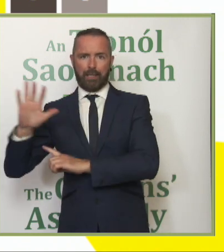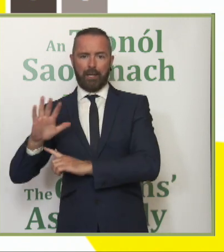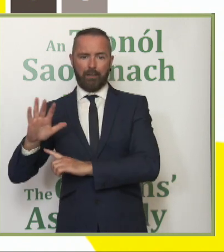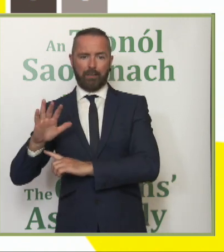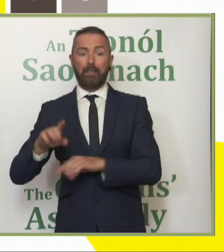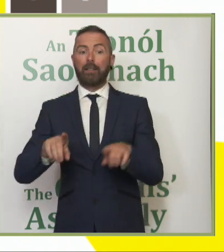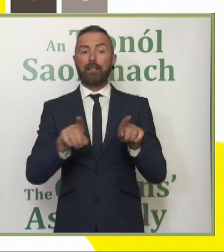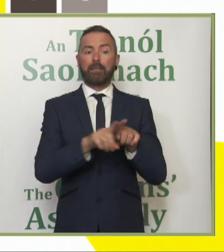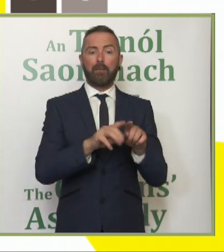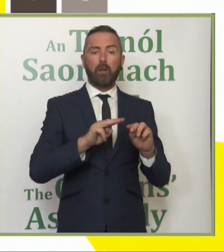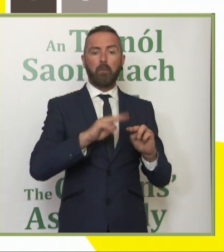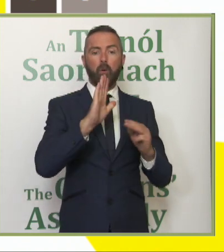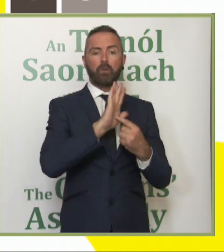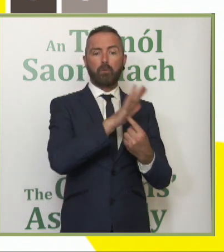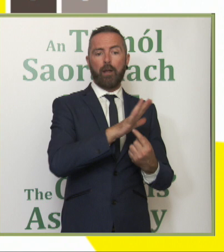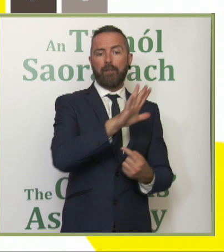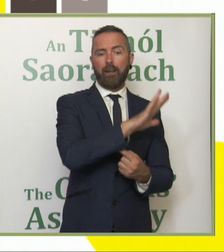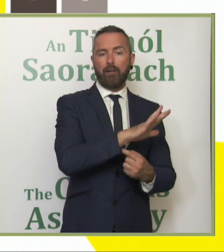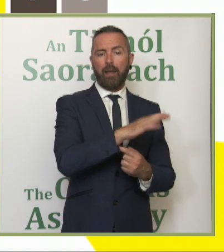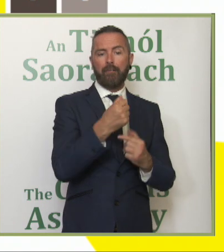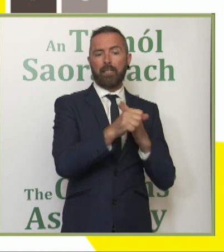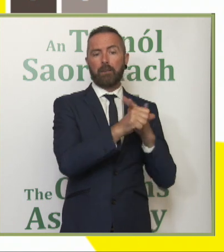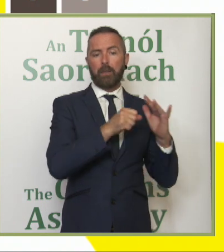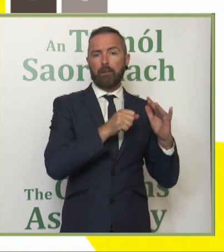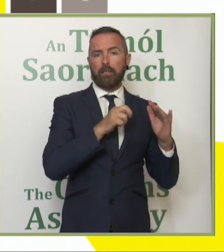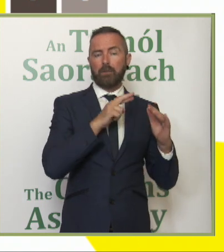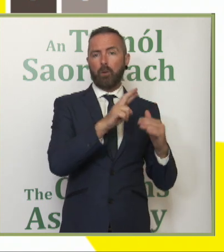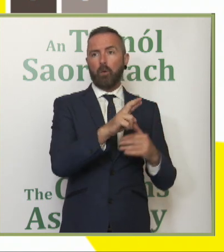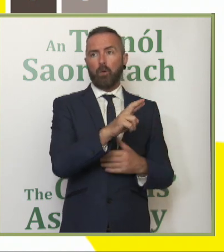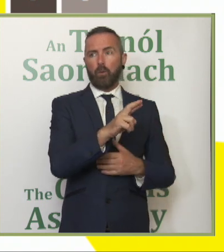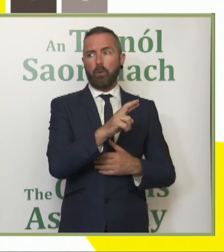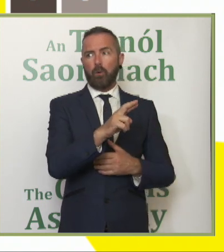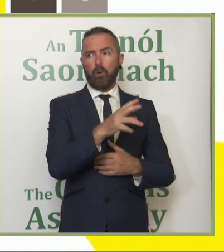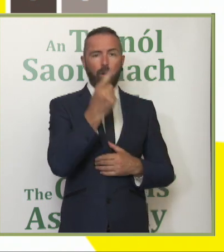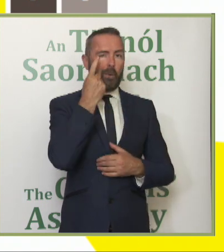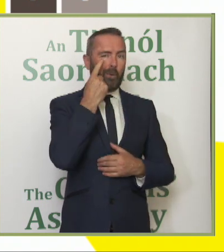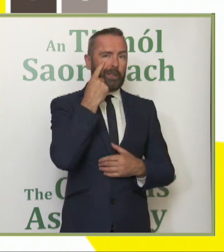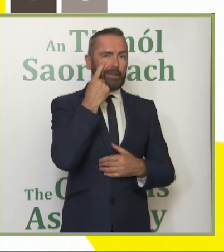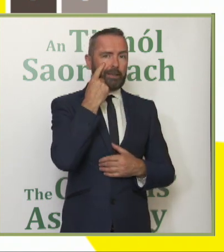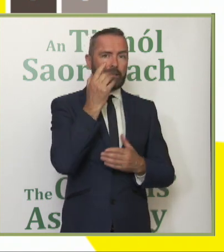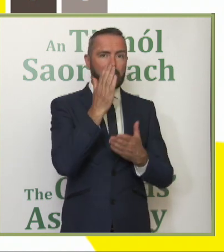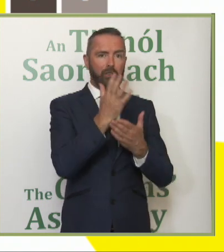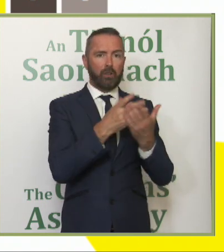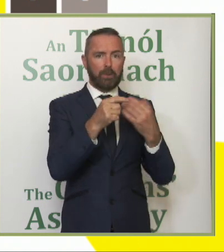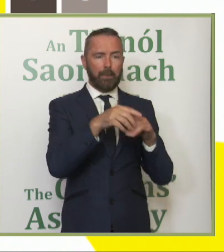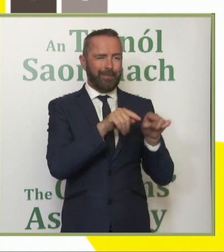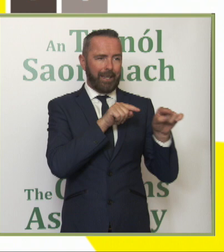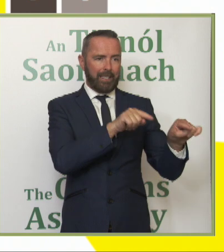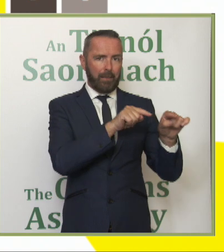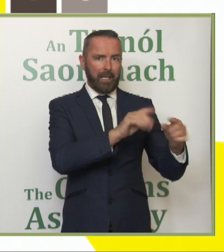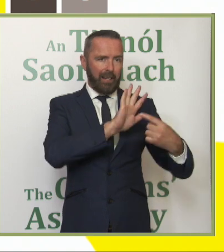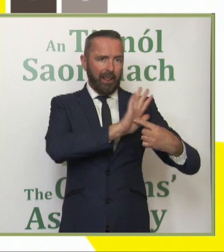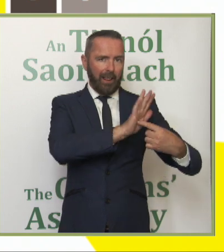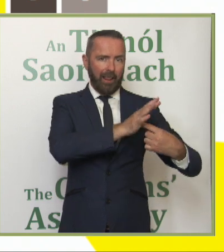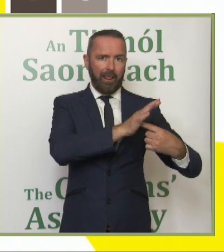most deprived areas were more likely to report experience or witnessing drug-related intimidation compared to